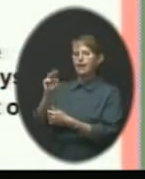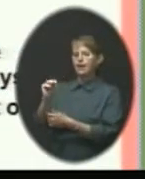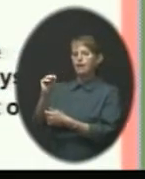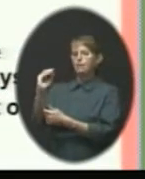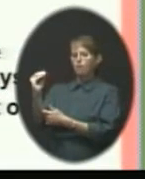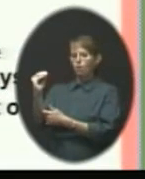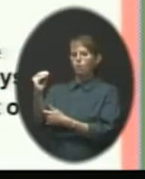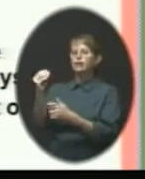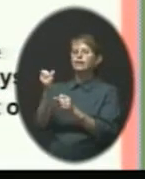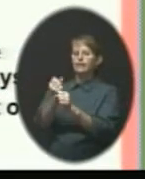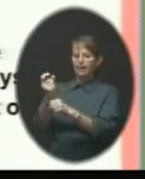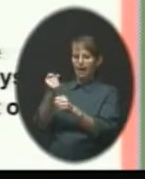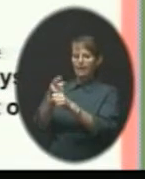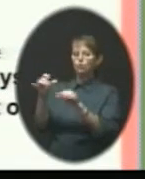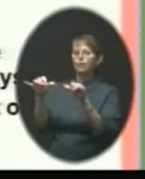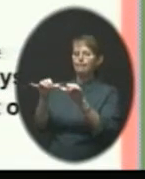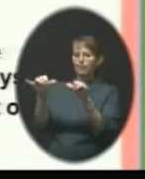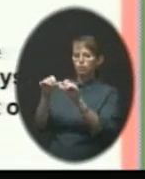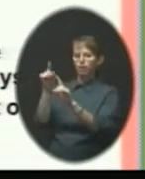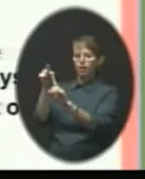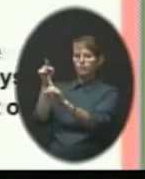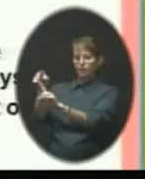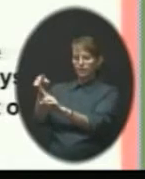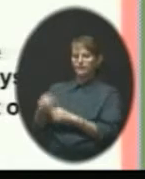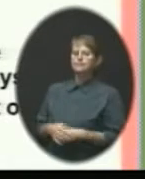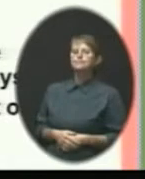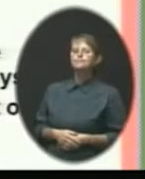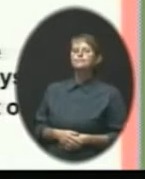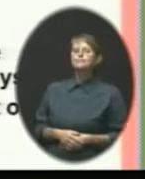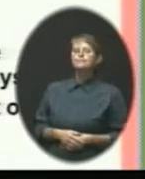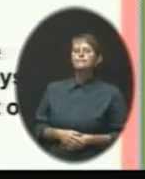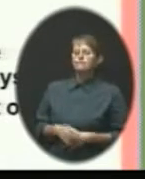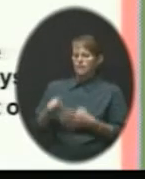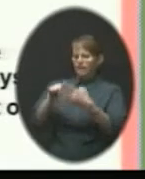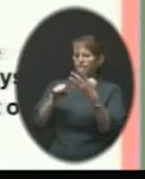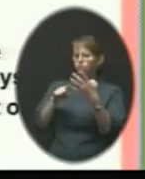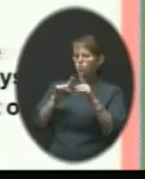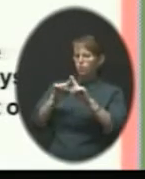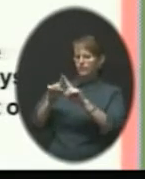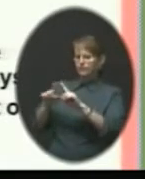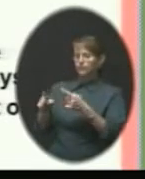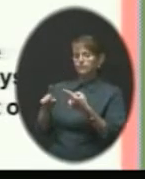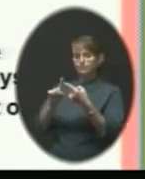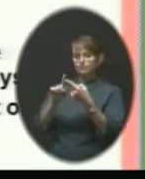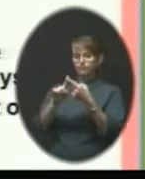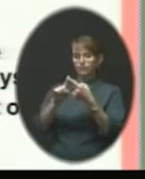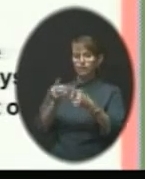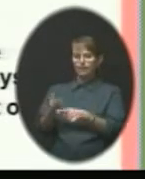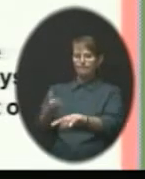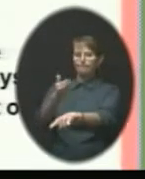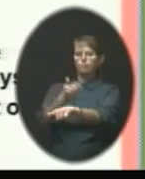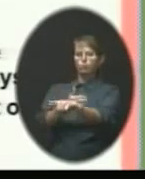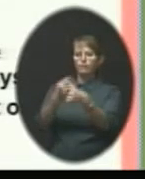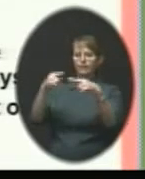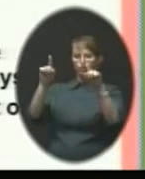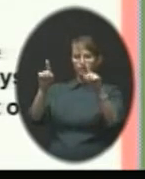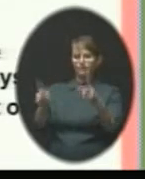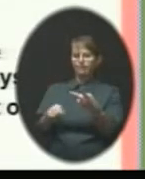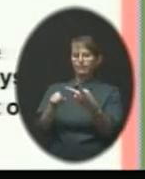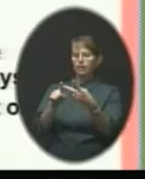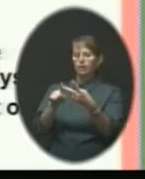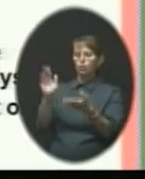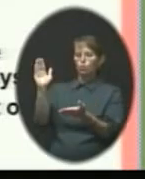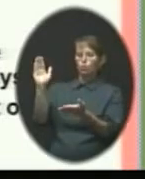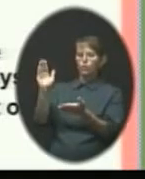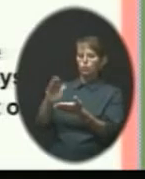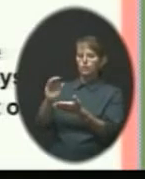four different achievement AMOs, or annual measurable objectives. They are improving achievement, reducing the